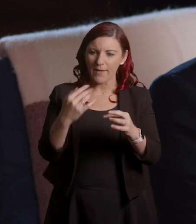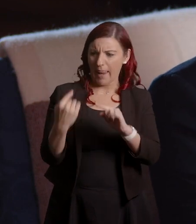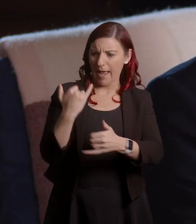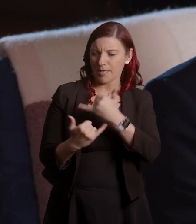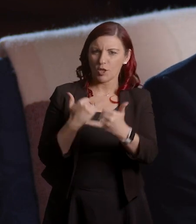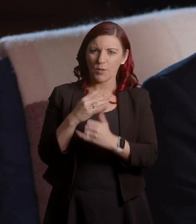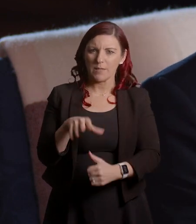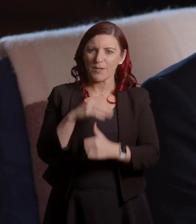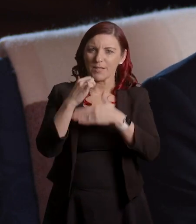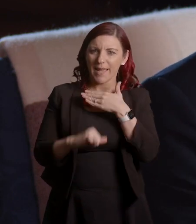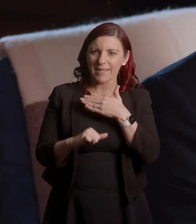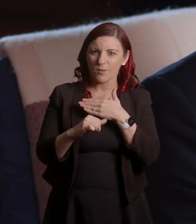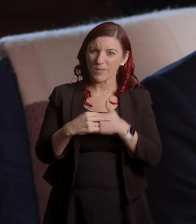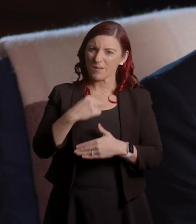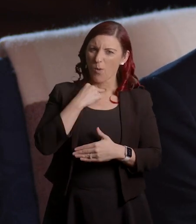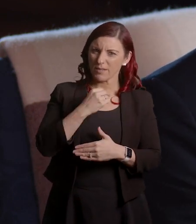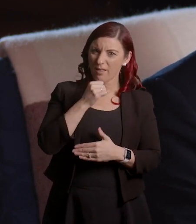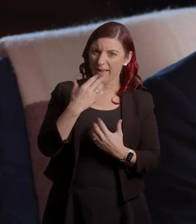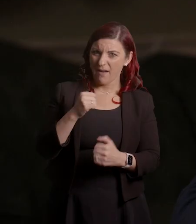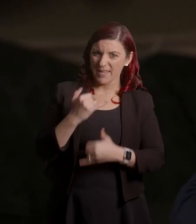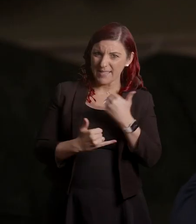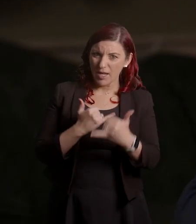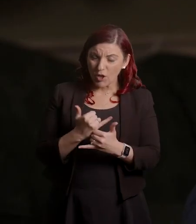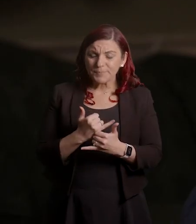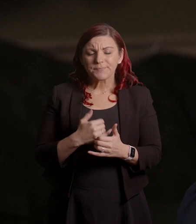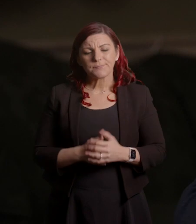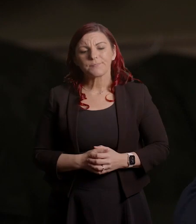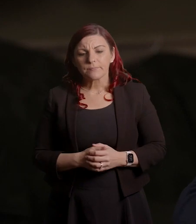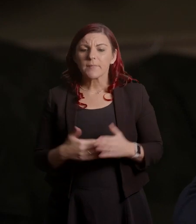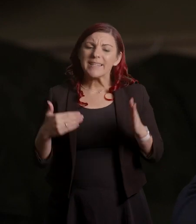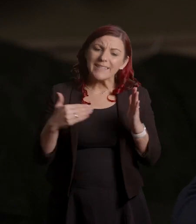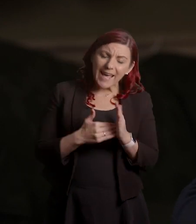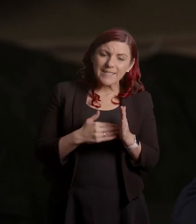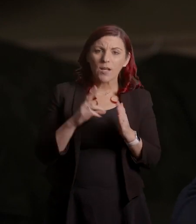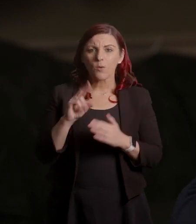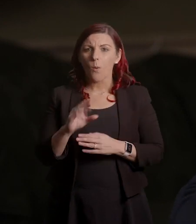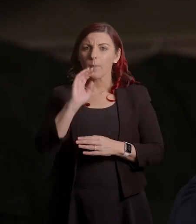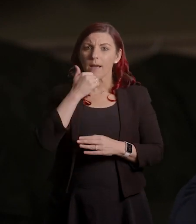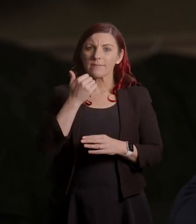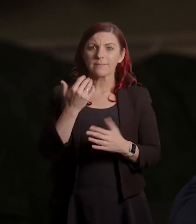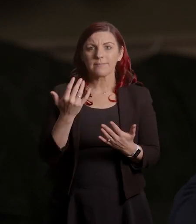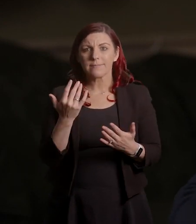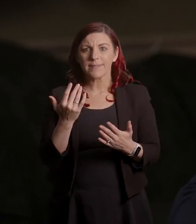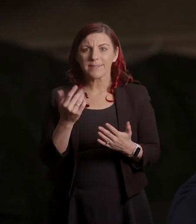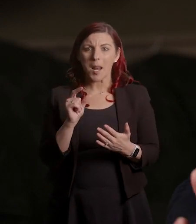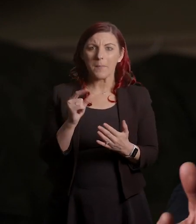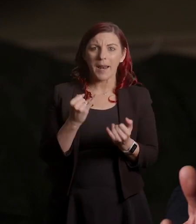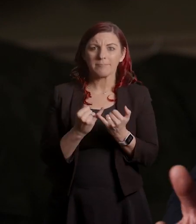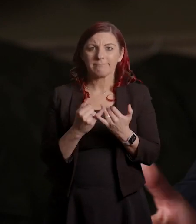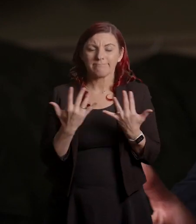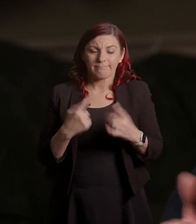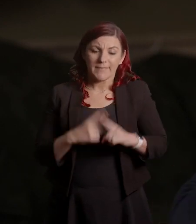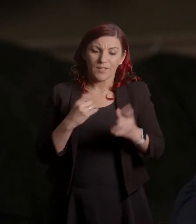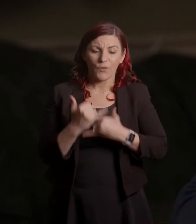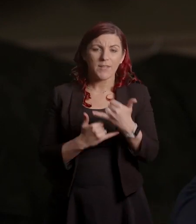a special day, it's disappointing not to have that this year. Yeah, it is, and it isn't, because you know, it's a little bit like